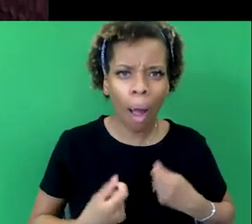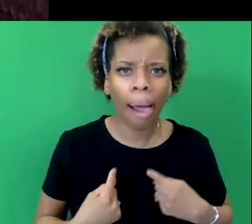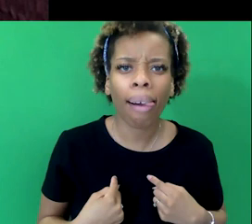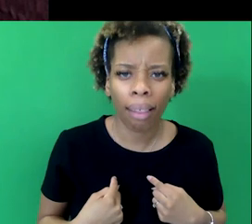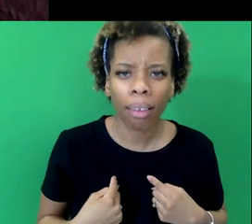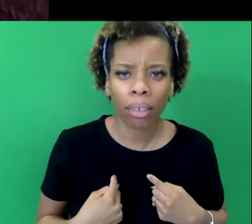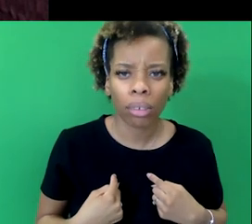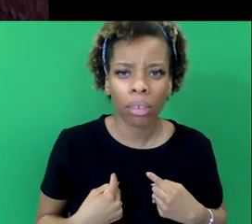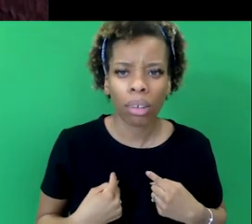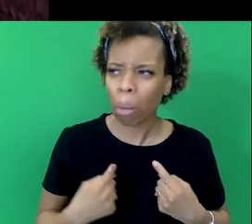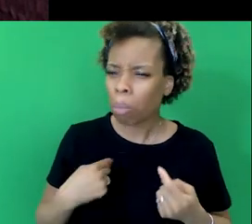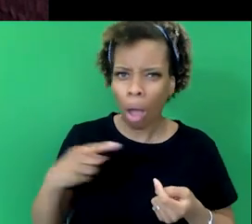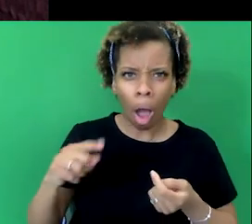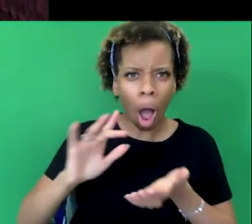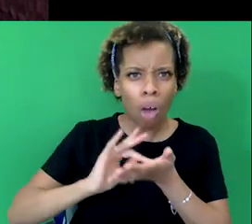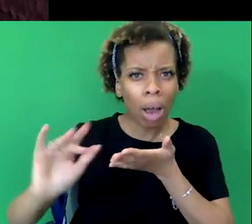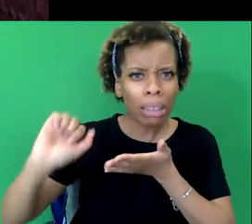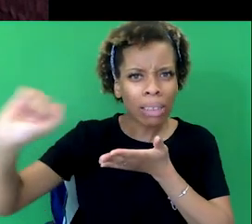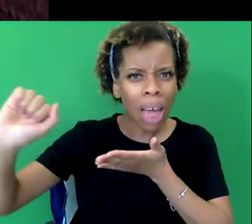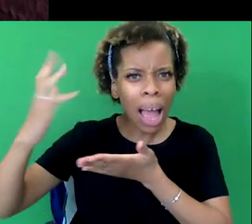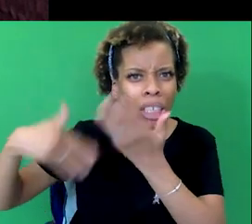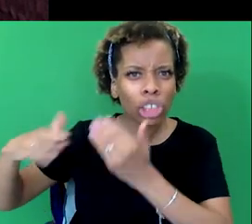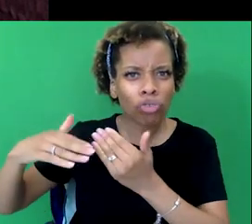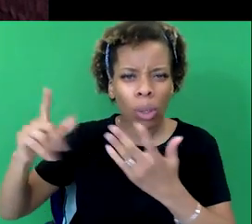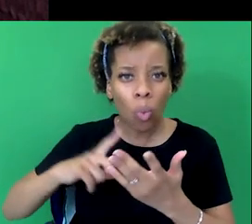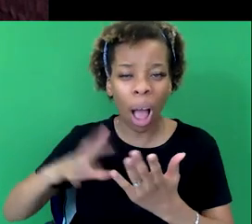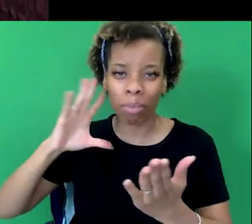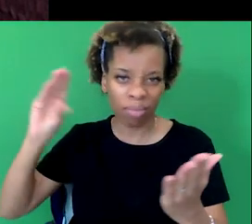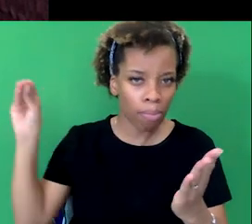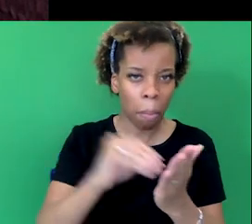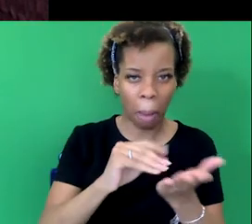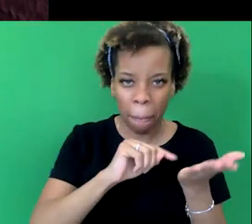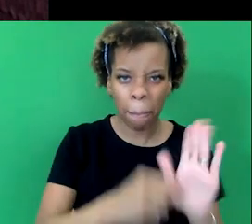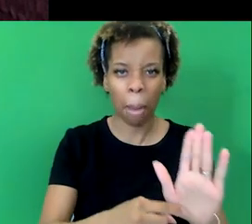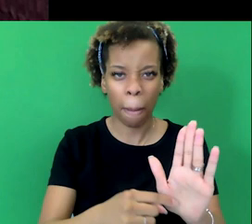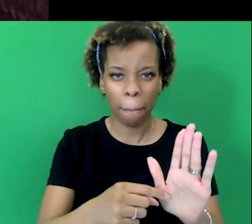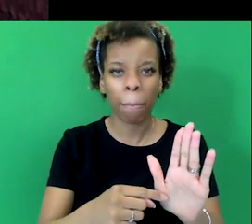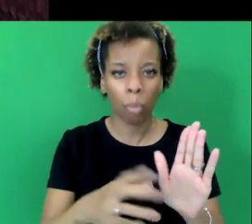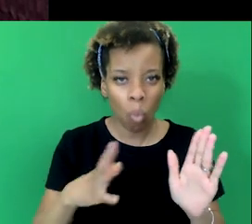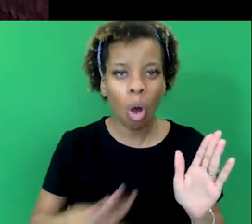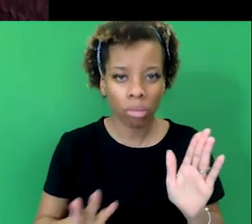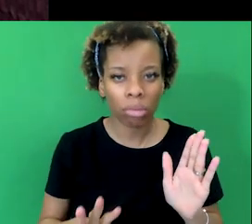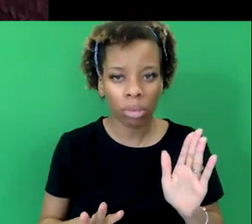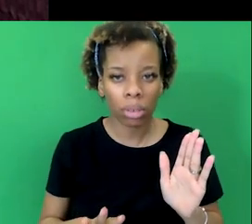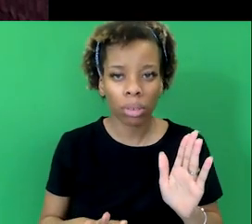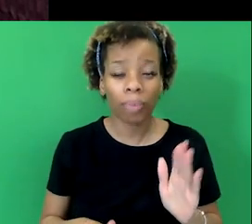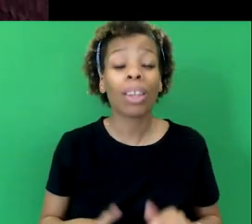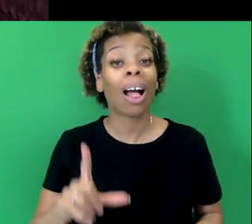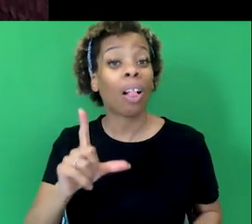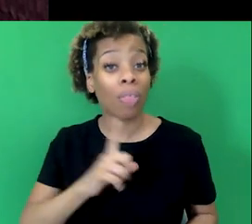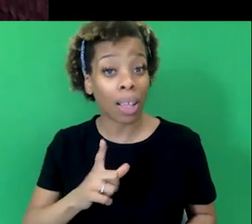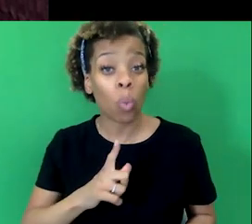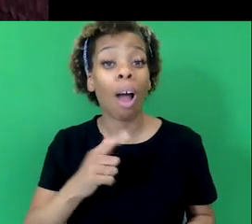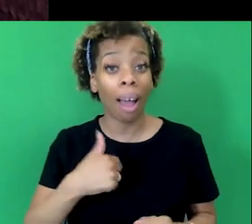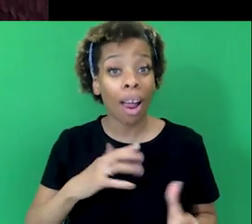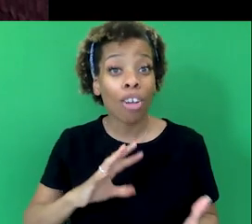complete erasure. And again, this is why, as dramatists, we offer the opportunity to re-examine and to have to